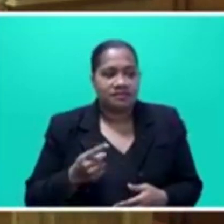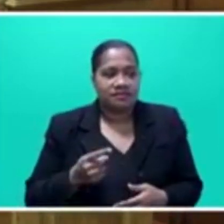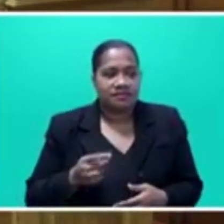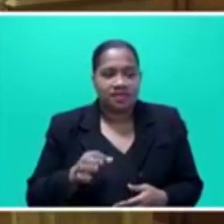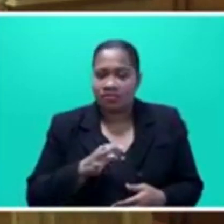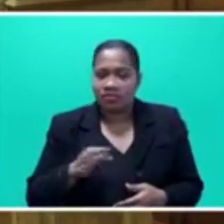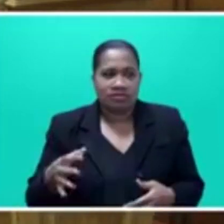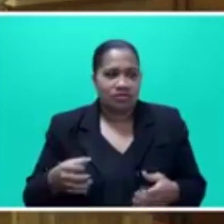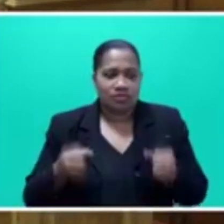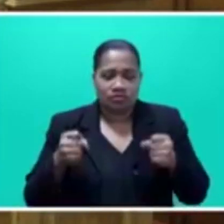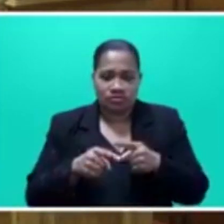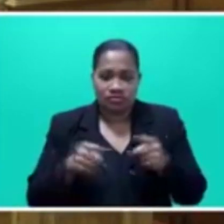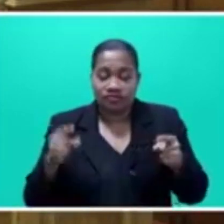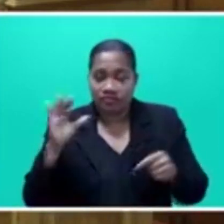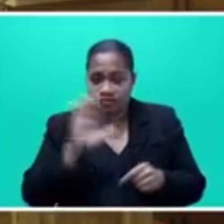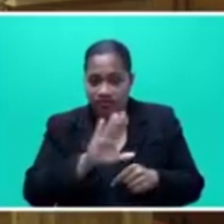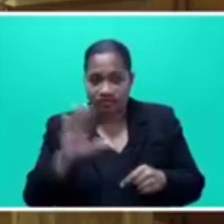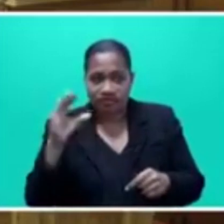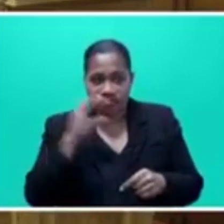lunch.